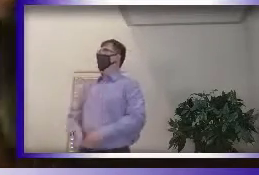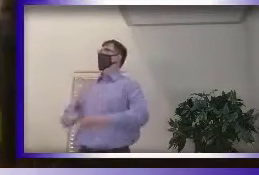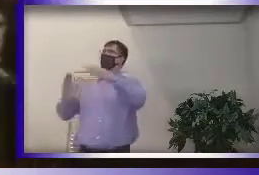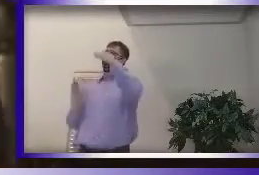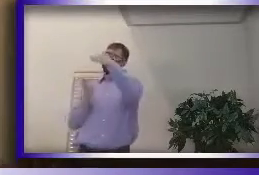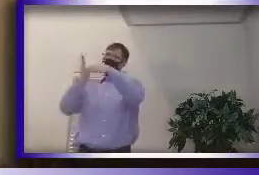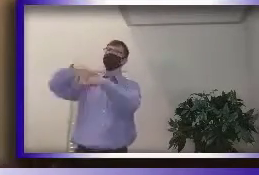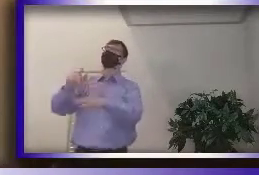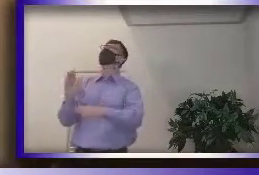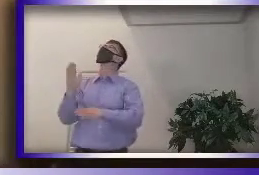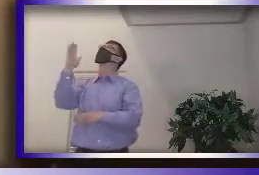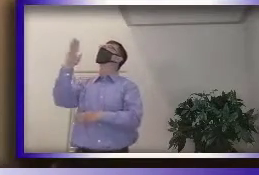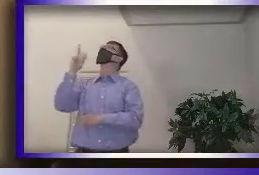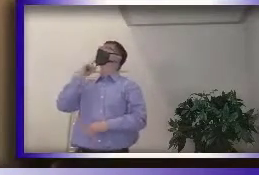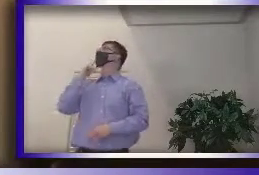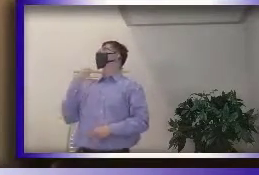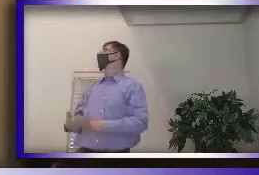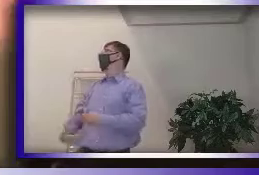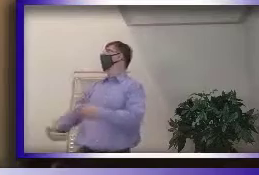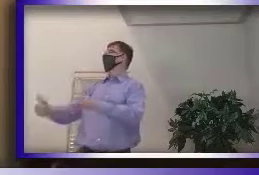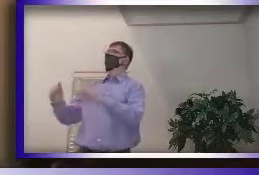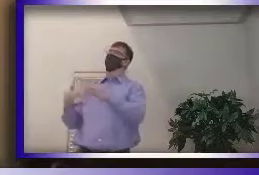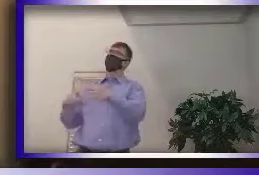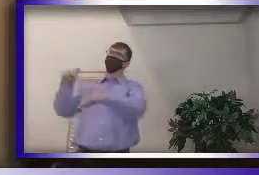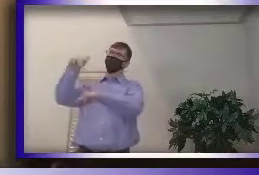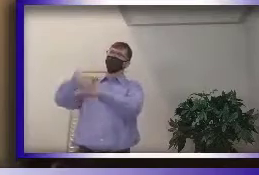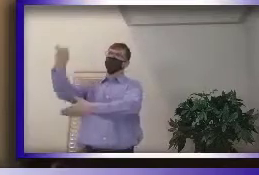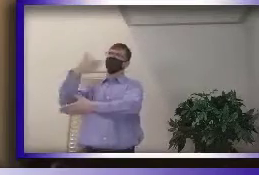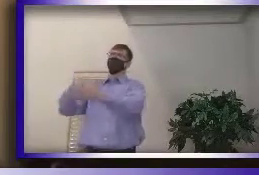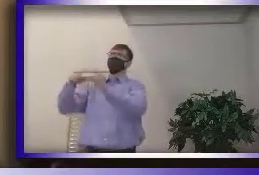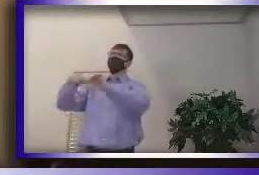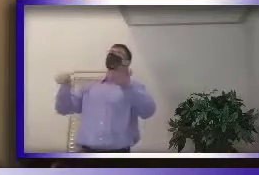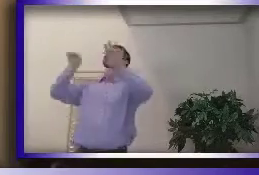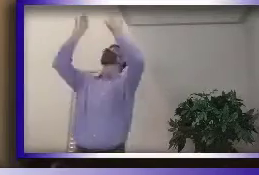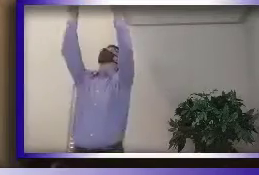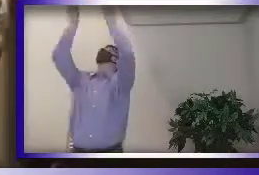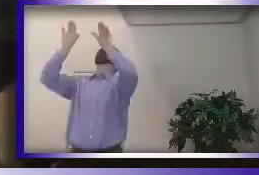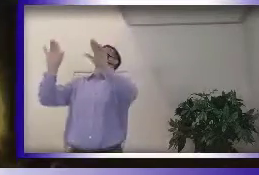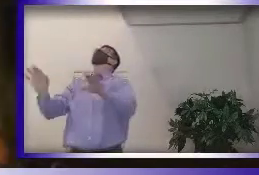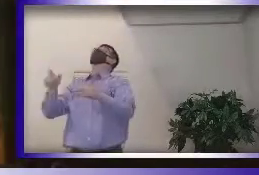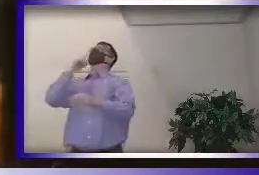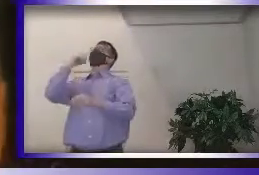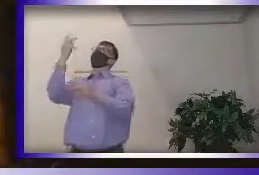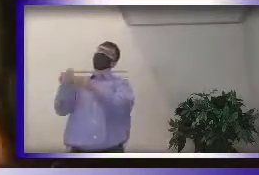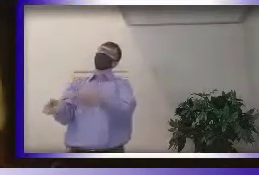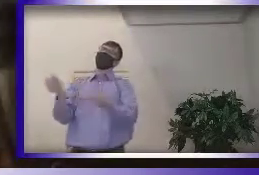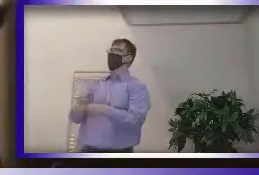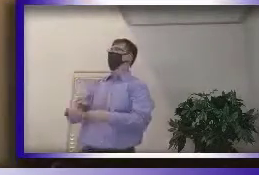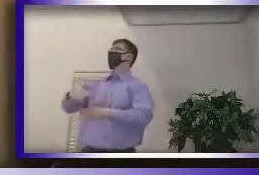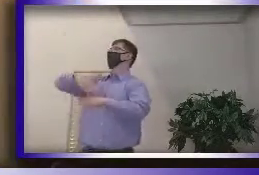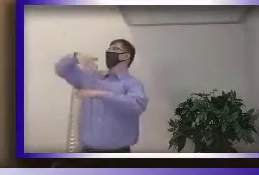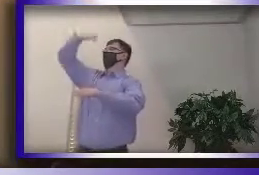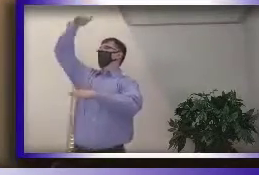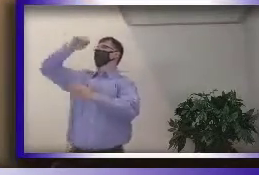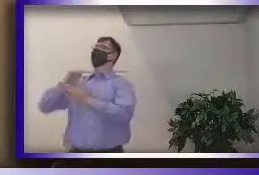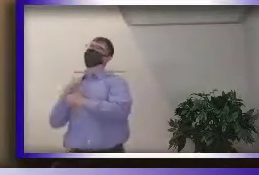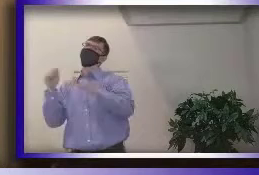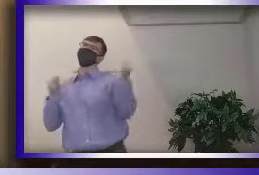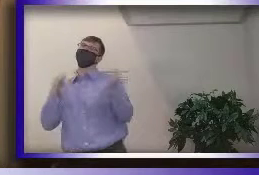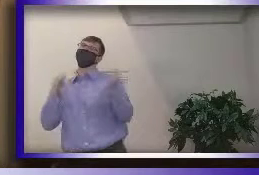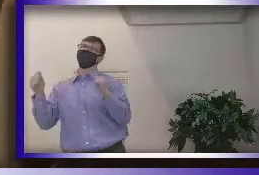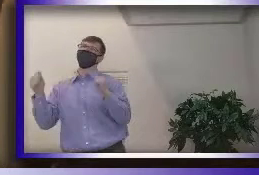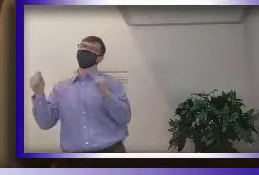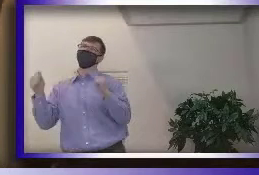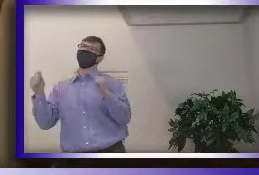you don't want to leave them angry for too long. That, you end up with ulcers and stuff that way. Because then we step up into a